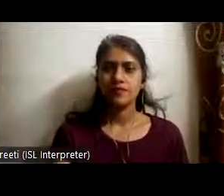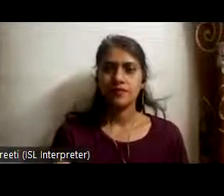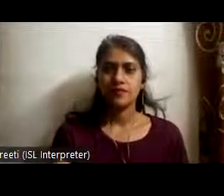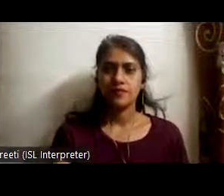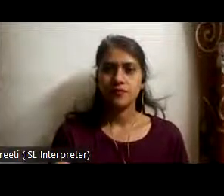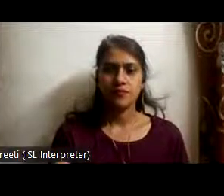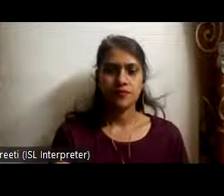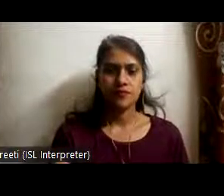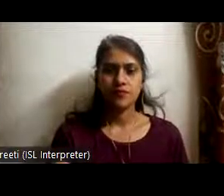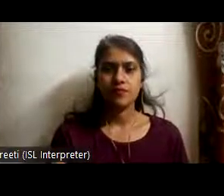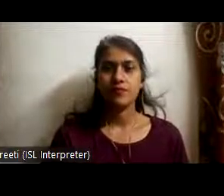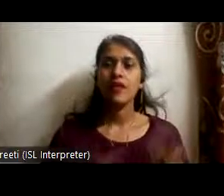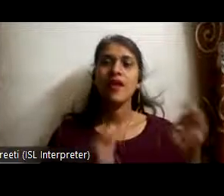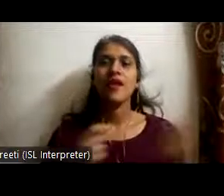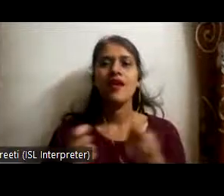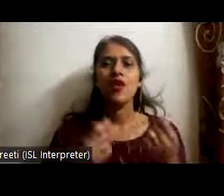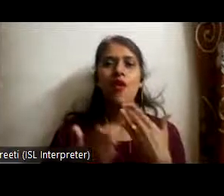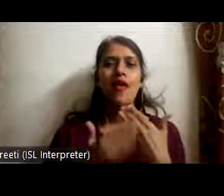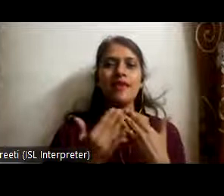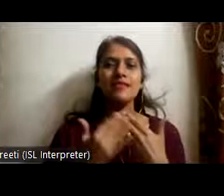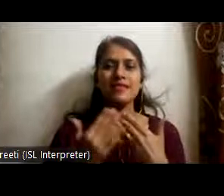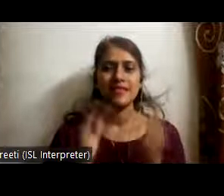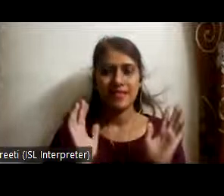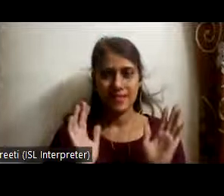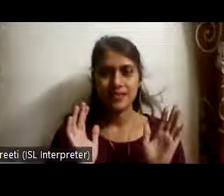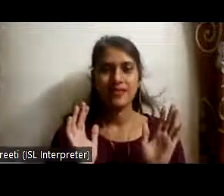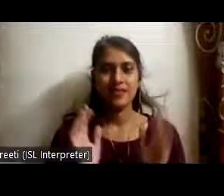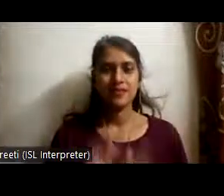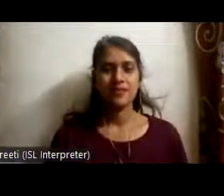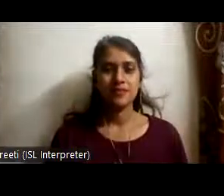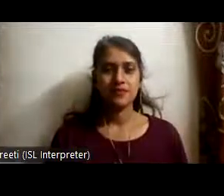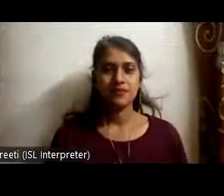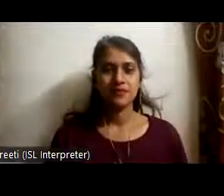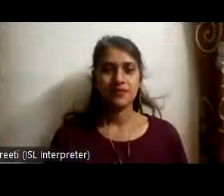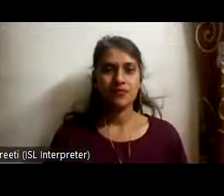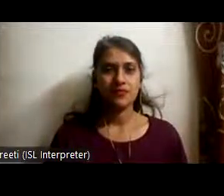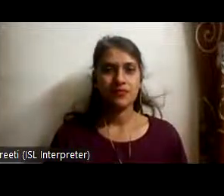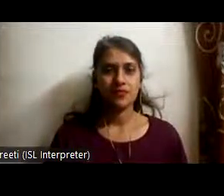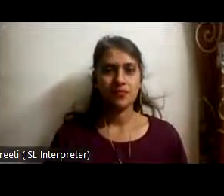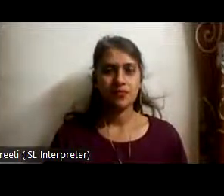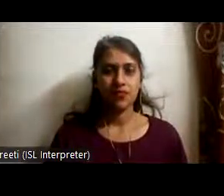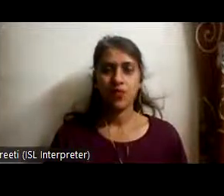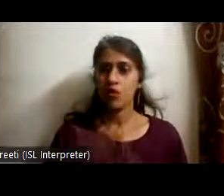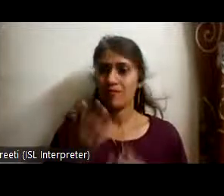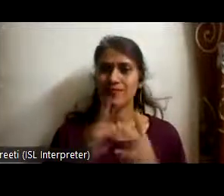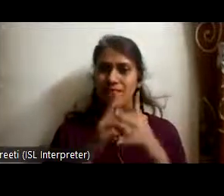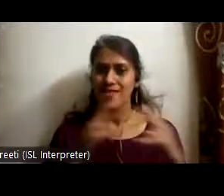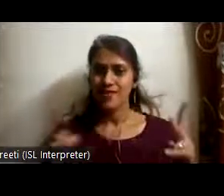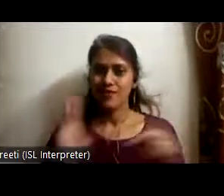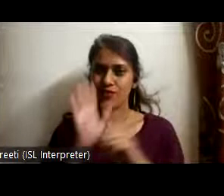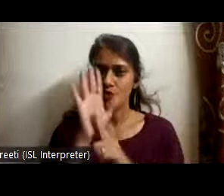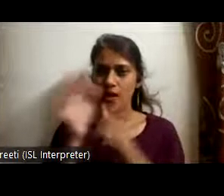motor control requiring kind of a thing. So now we'll come to different pictures of barriers, and these are